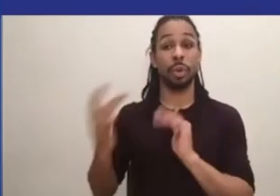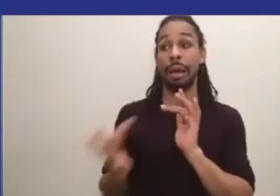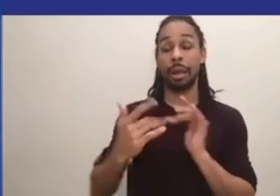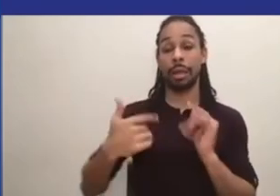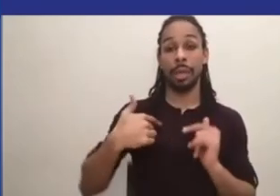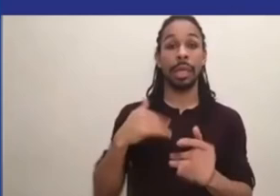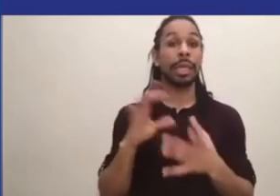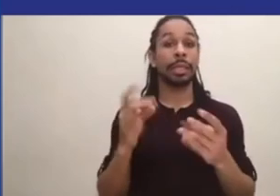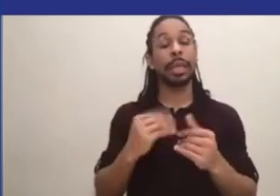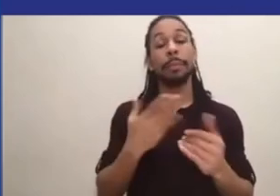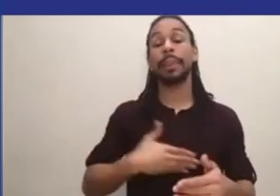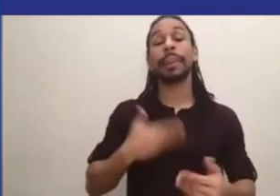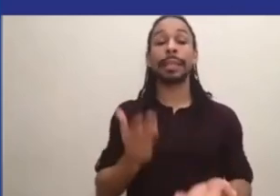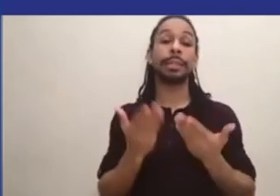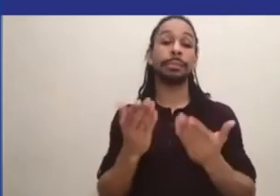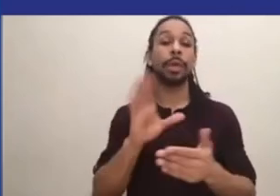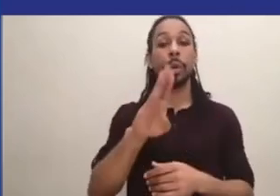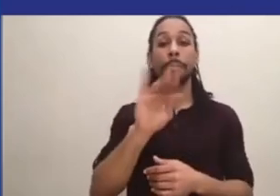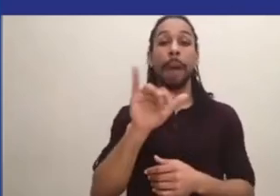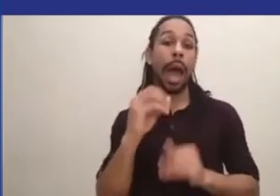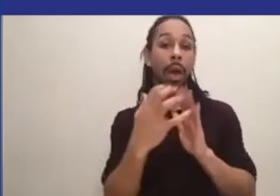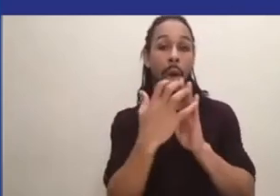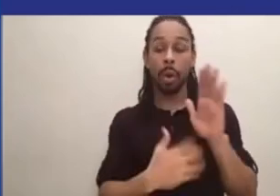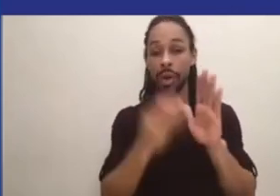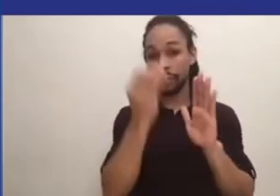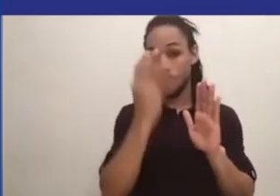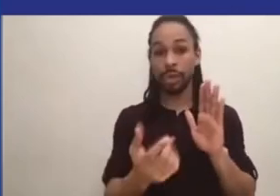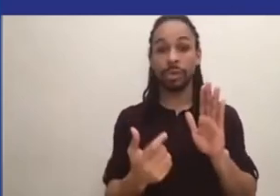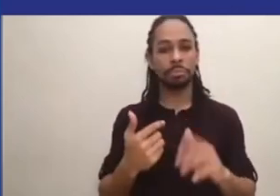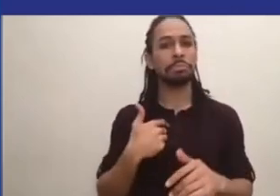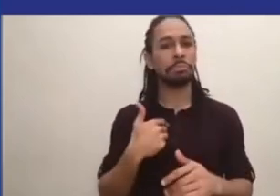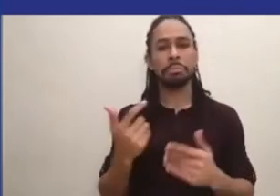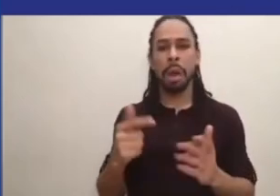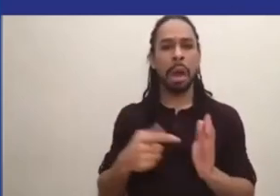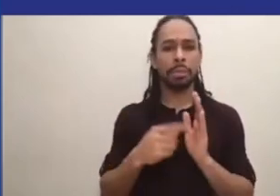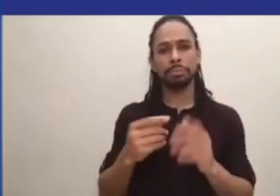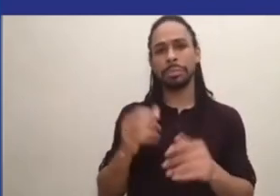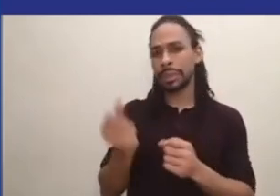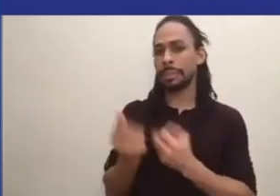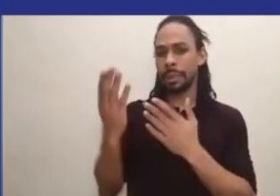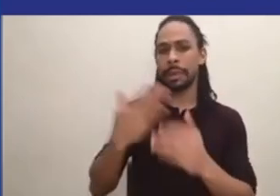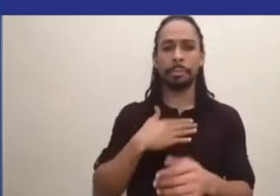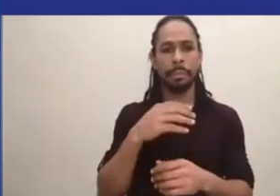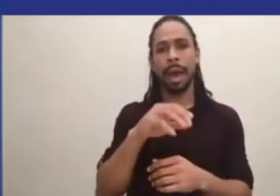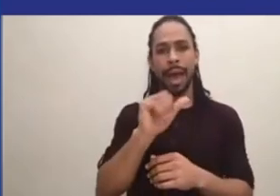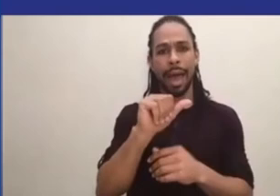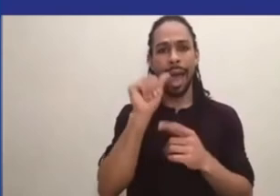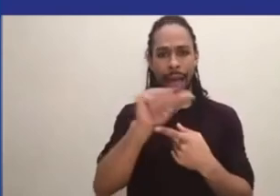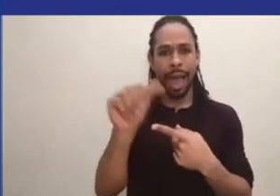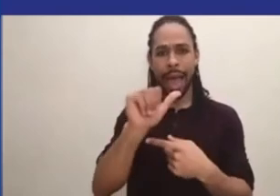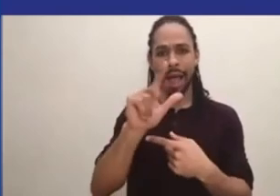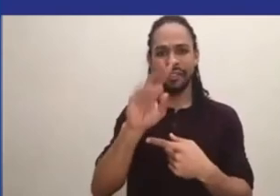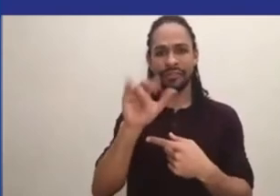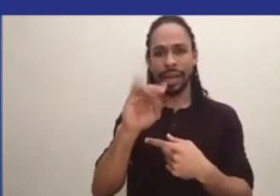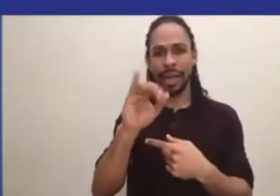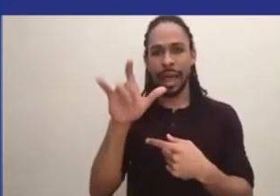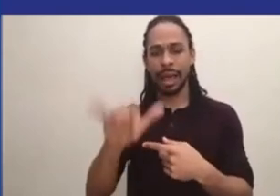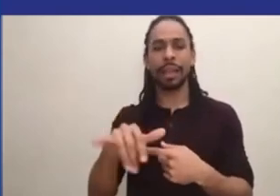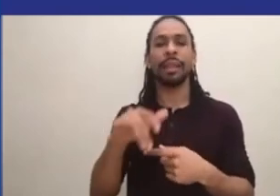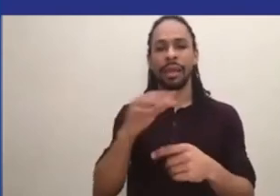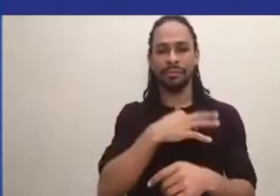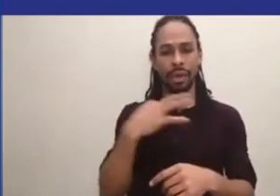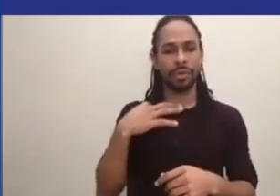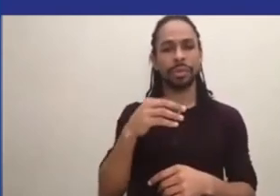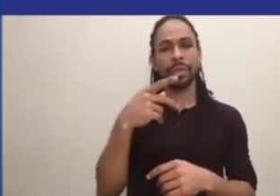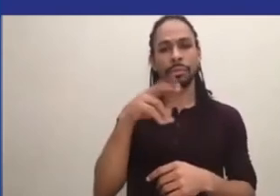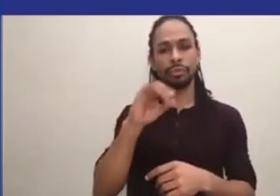bio information, so on and so forth. I submitted my Alvin Ailey faculty profile, all my information, videos,